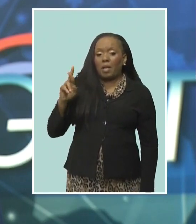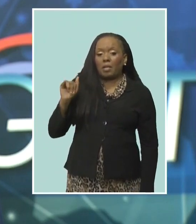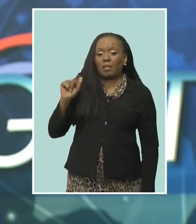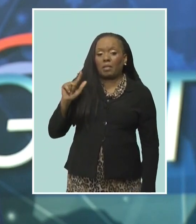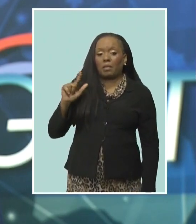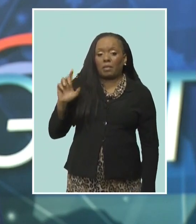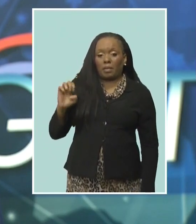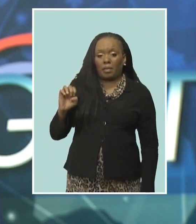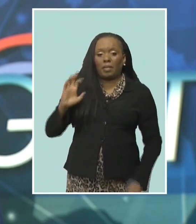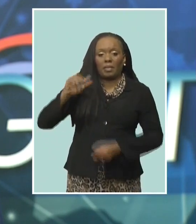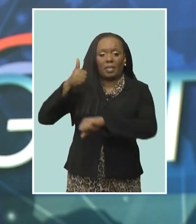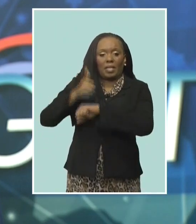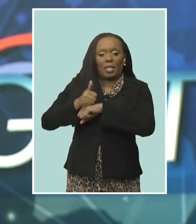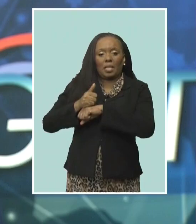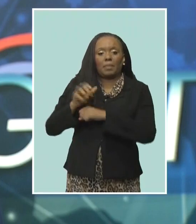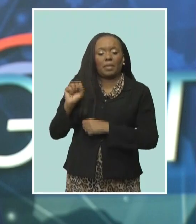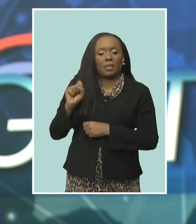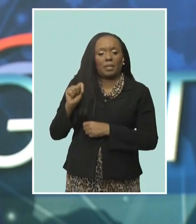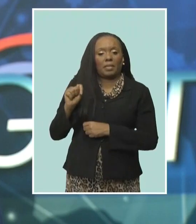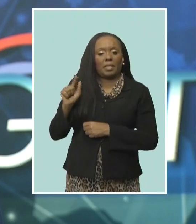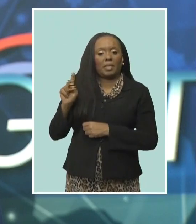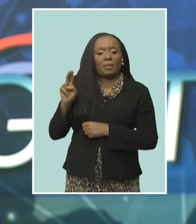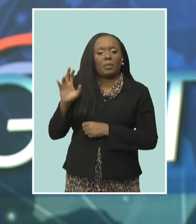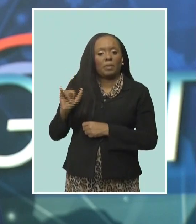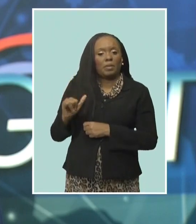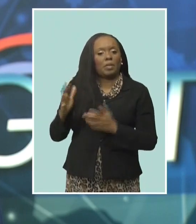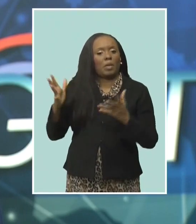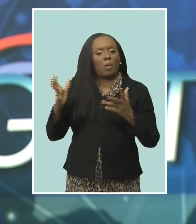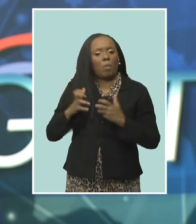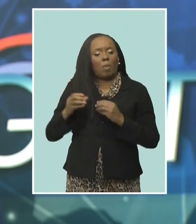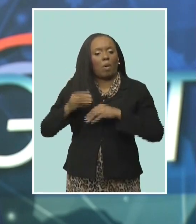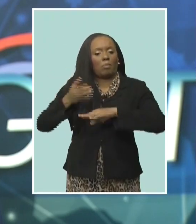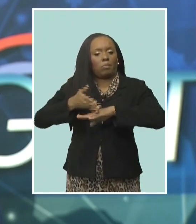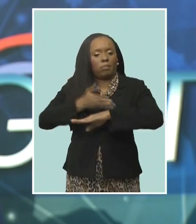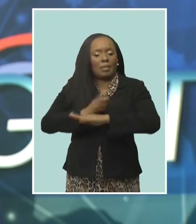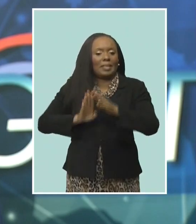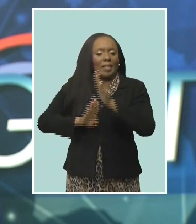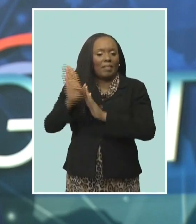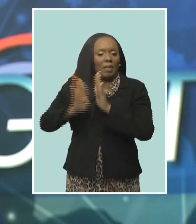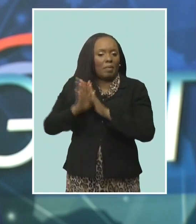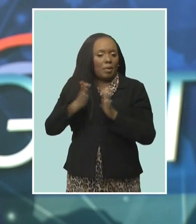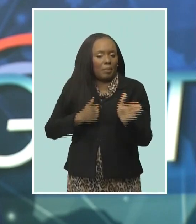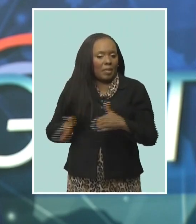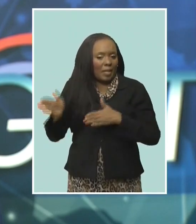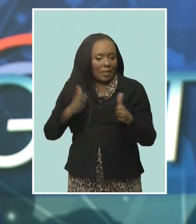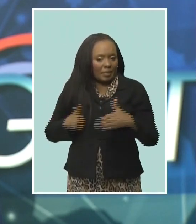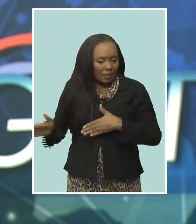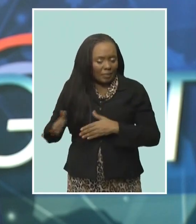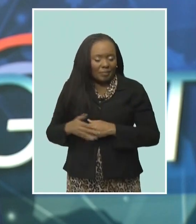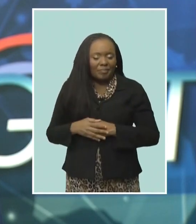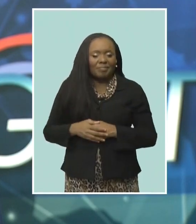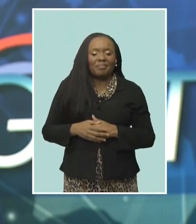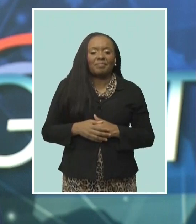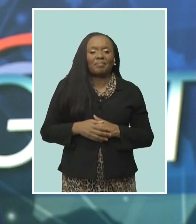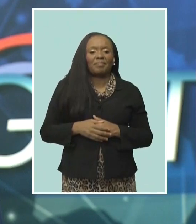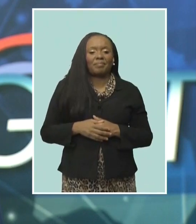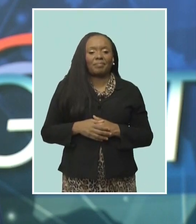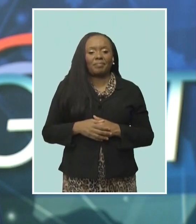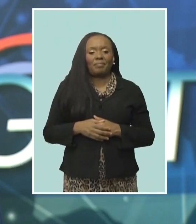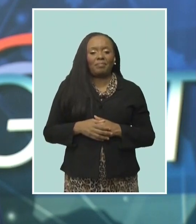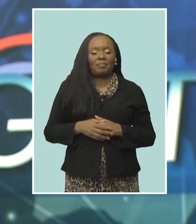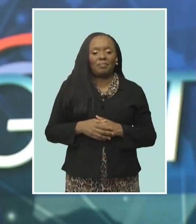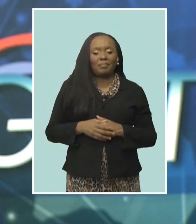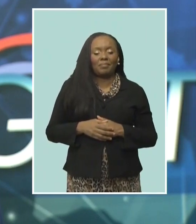Barn Grill at Jilks Village, Bentham, St. Lucie. Manager Shaquille Jordan says it is part of their development plans.